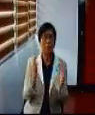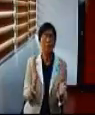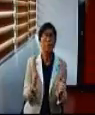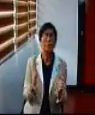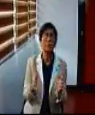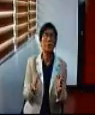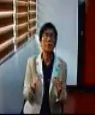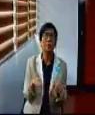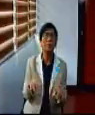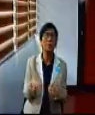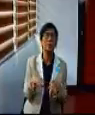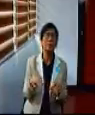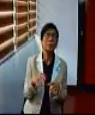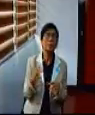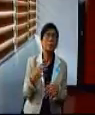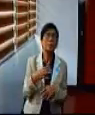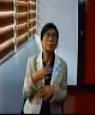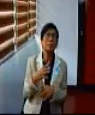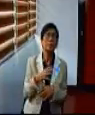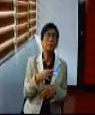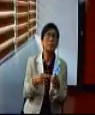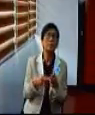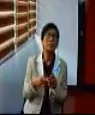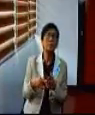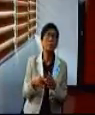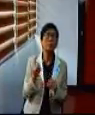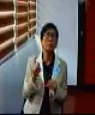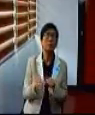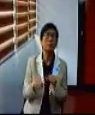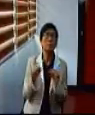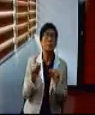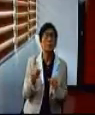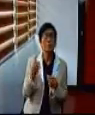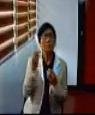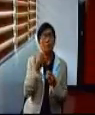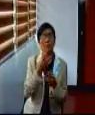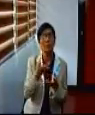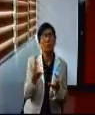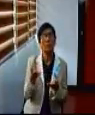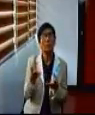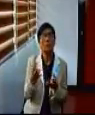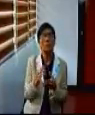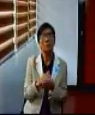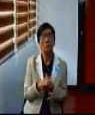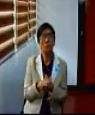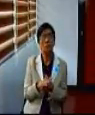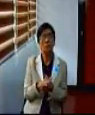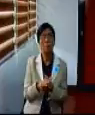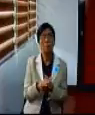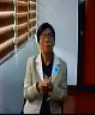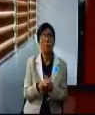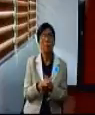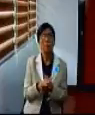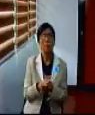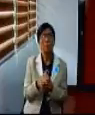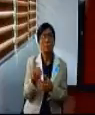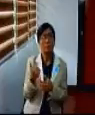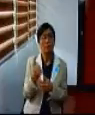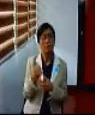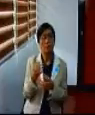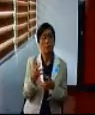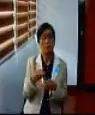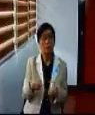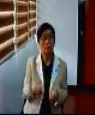participate in a commission of inquiry, just so we can inform ourselves of detail. That's another of those opportunities for